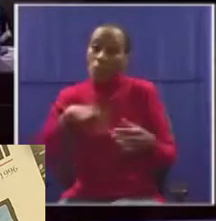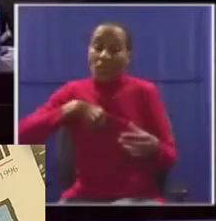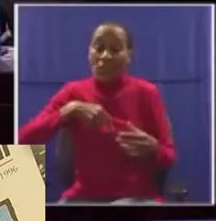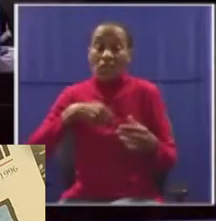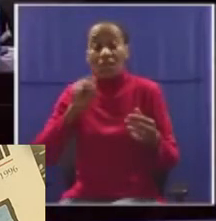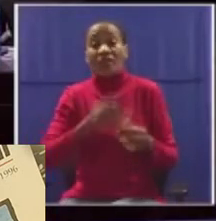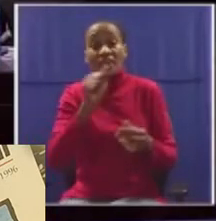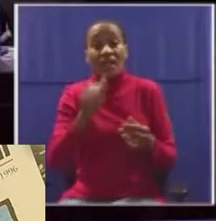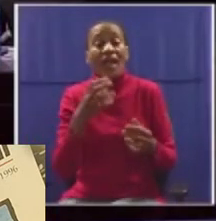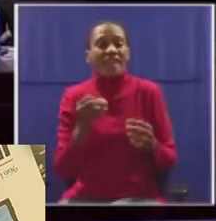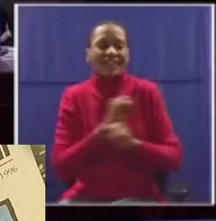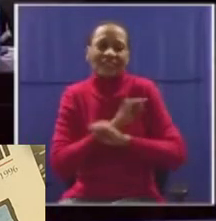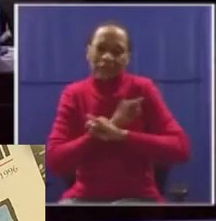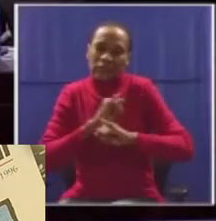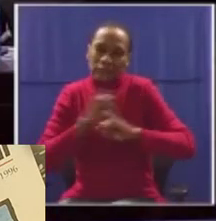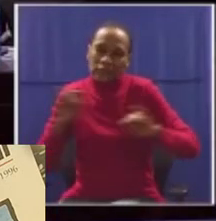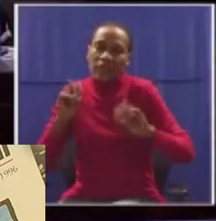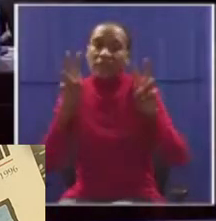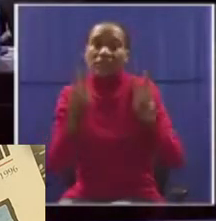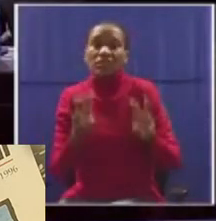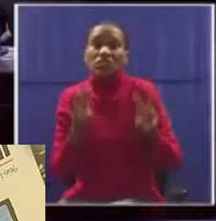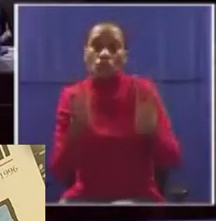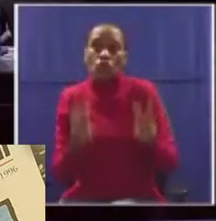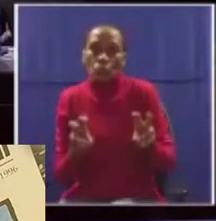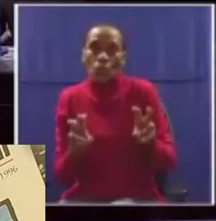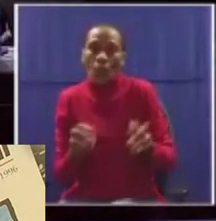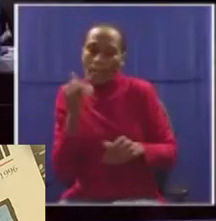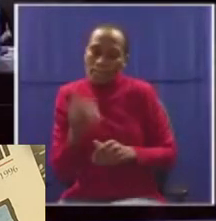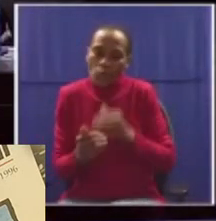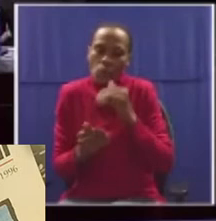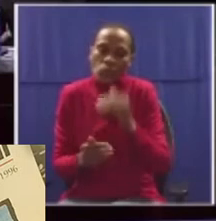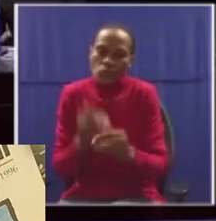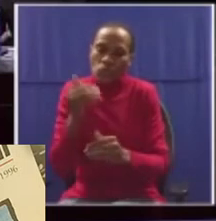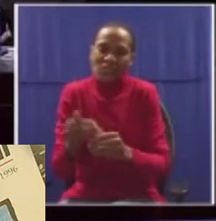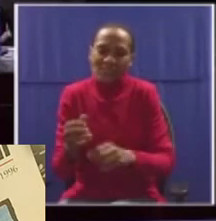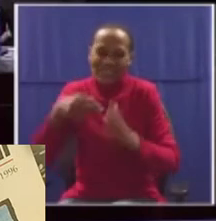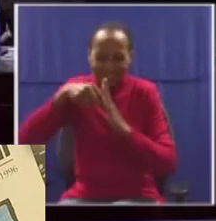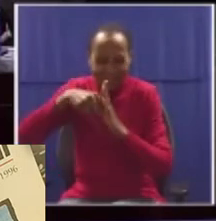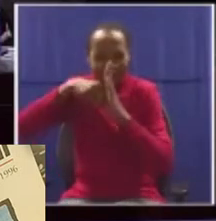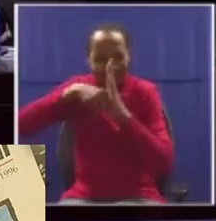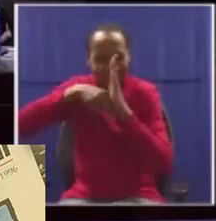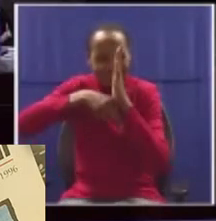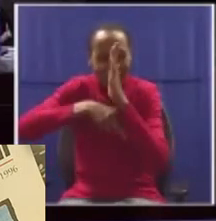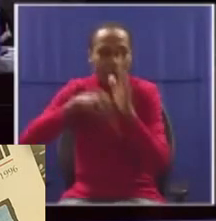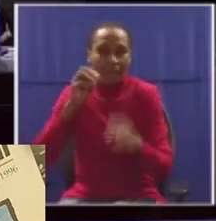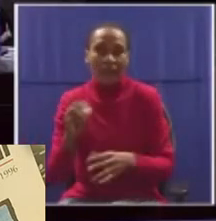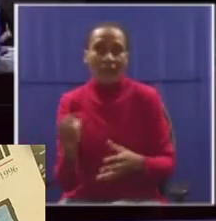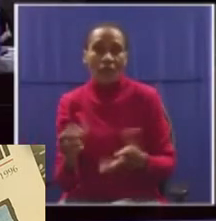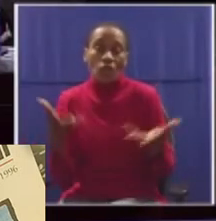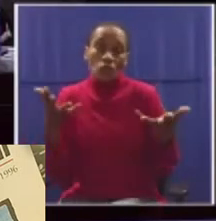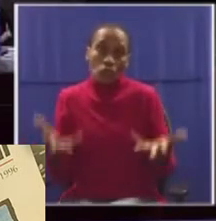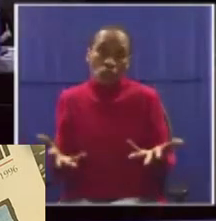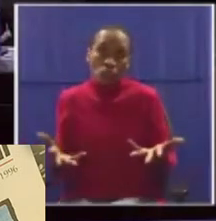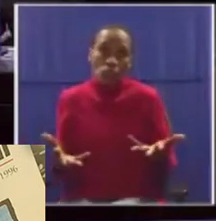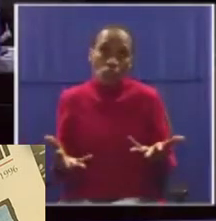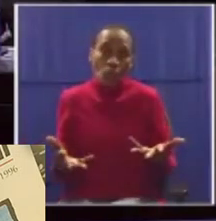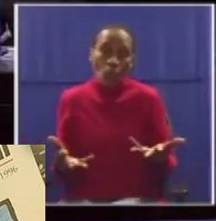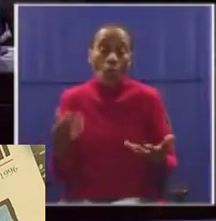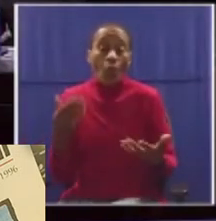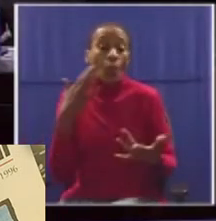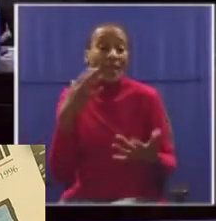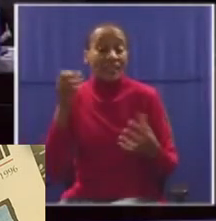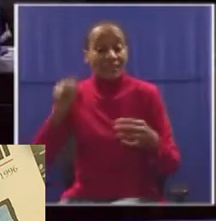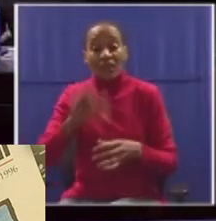matter the fact of process is rigorous one and we don't think that the decision to create list South Africa was a frivolous